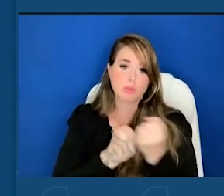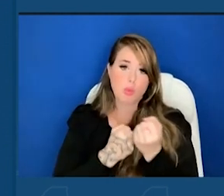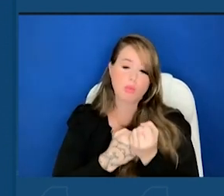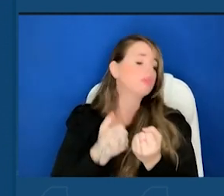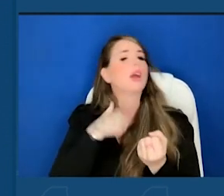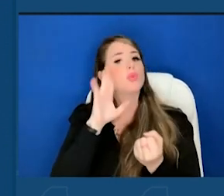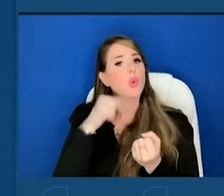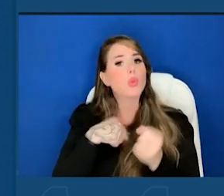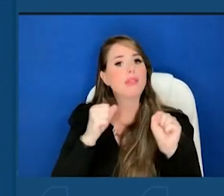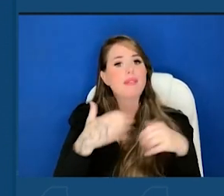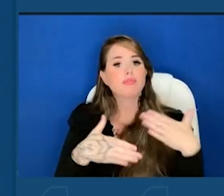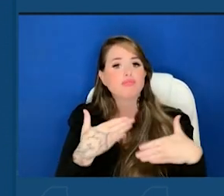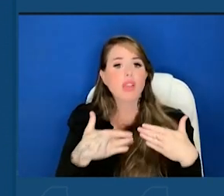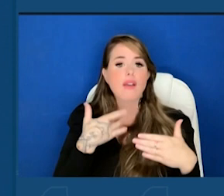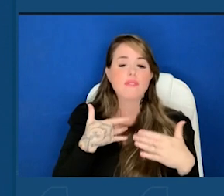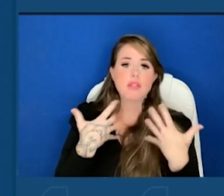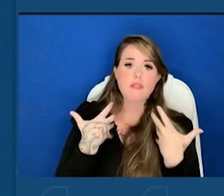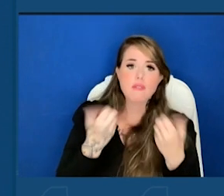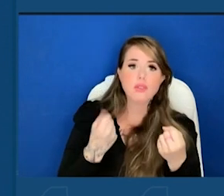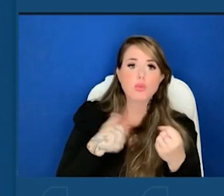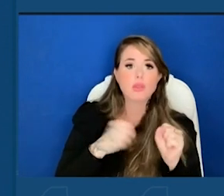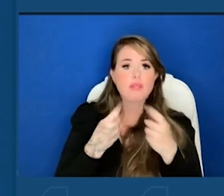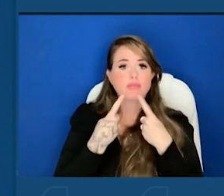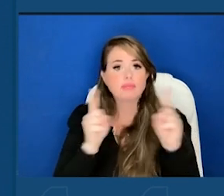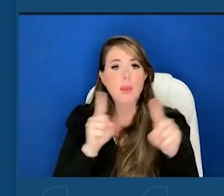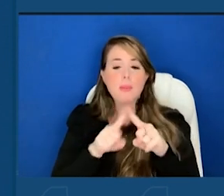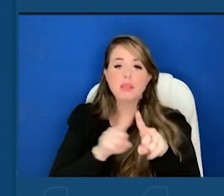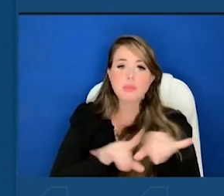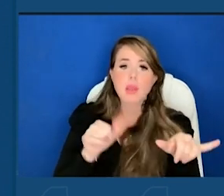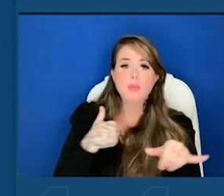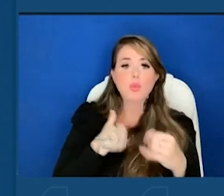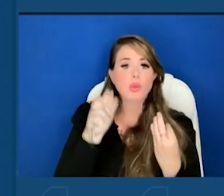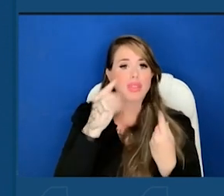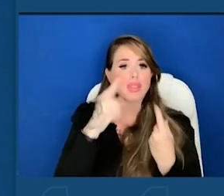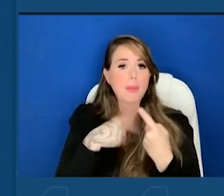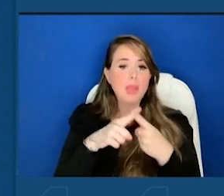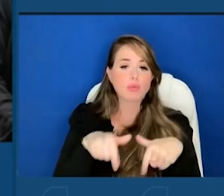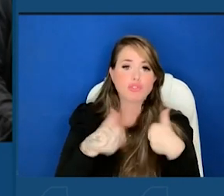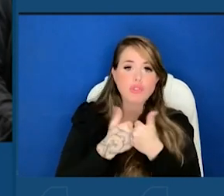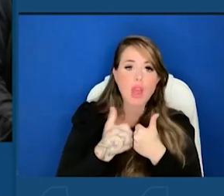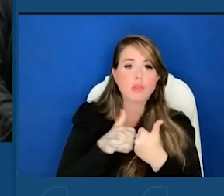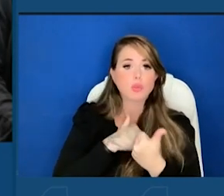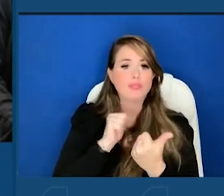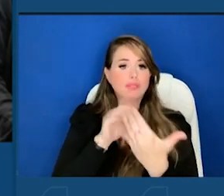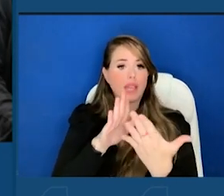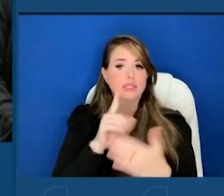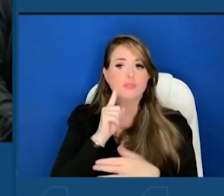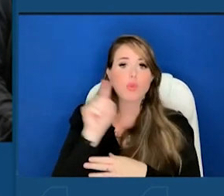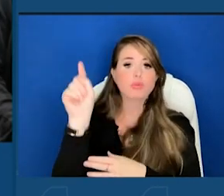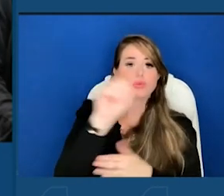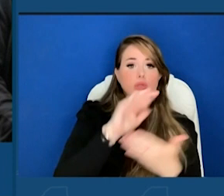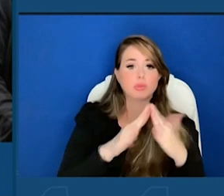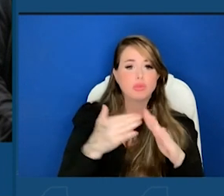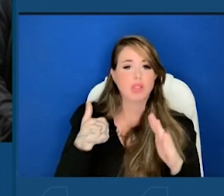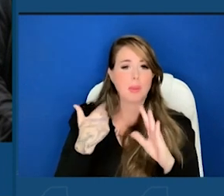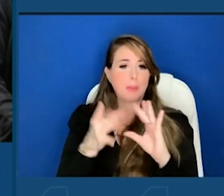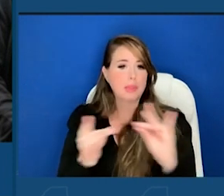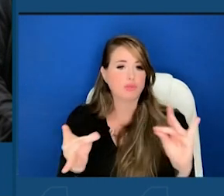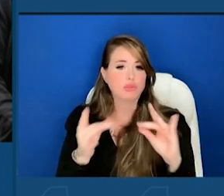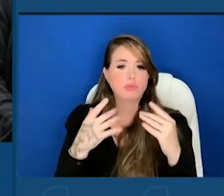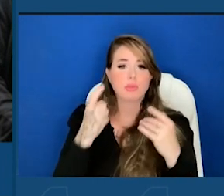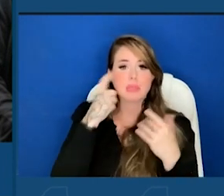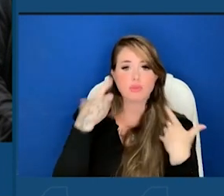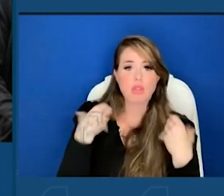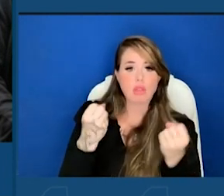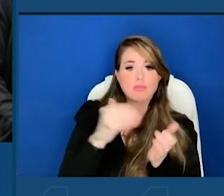get there. I feel confident we can get there. But also, we think about the challenges facing communities. I mentioned mental health a few times. We